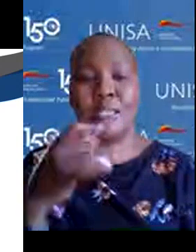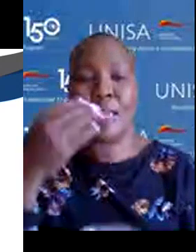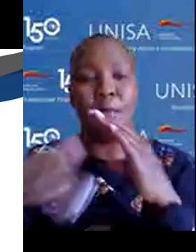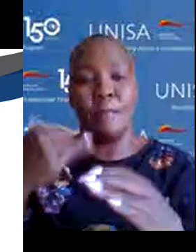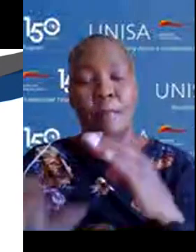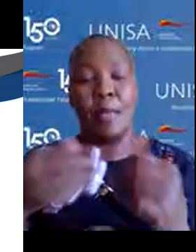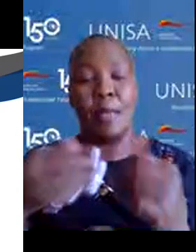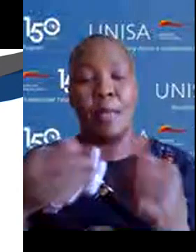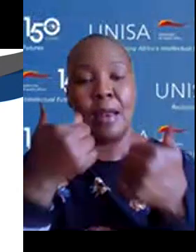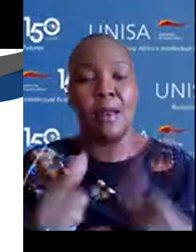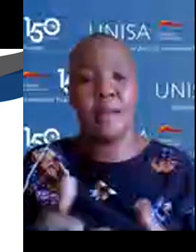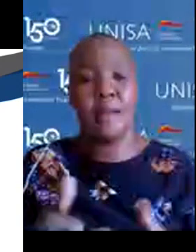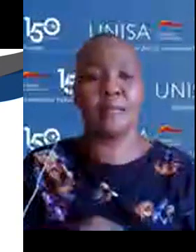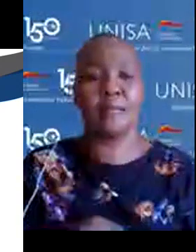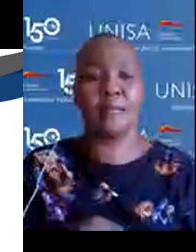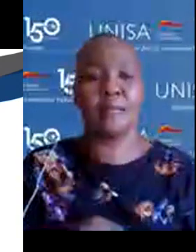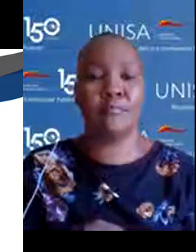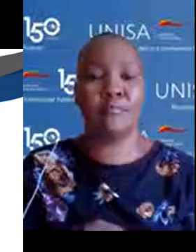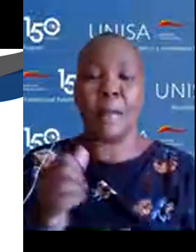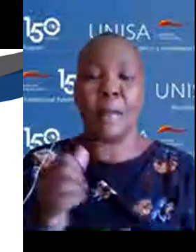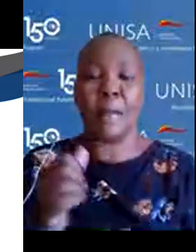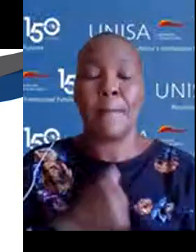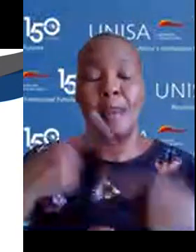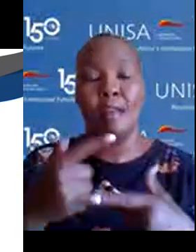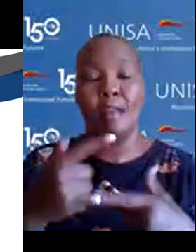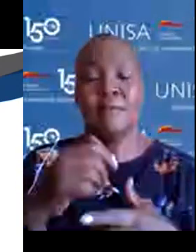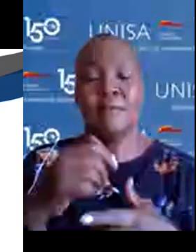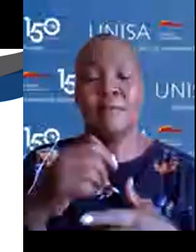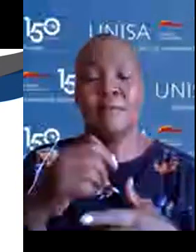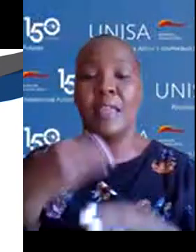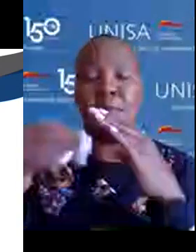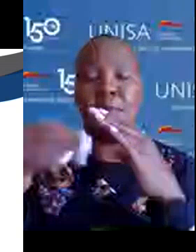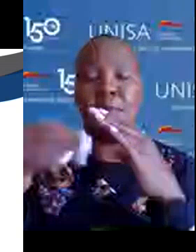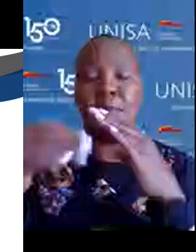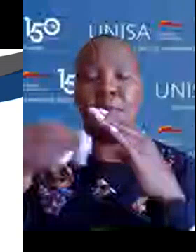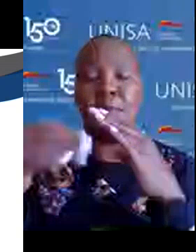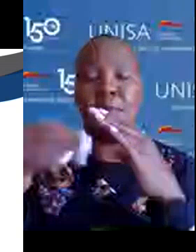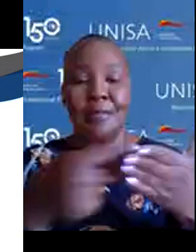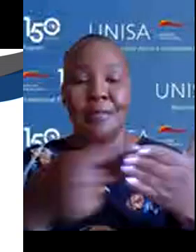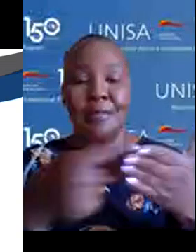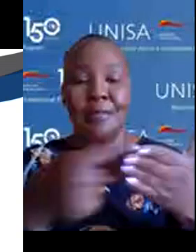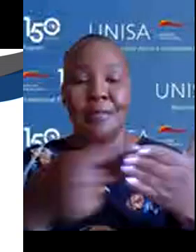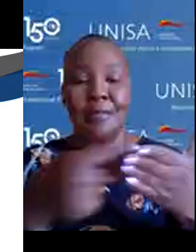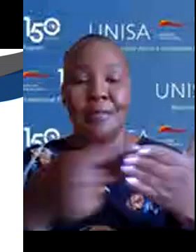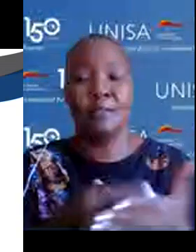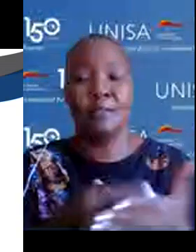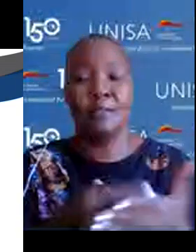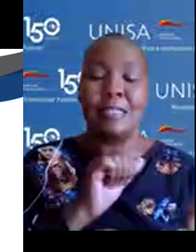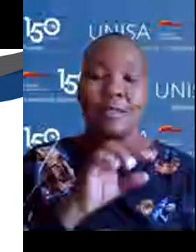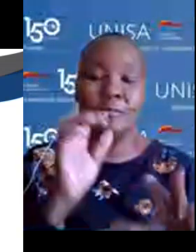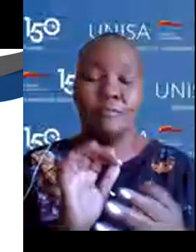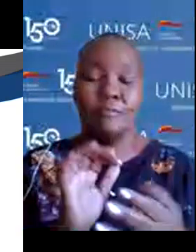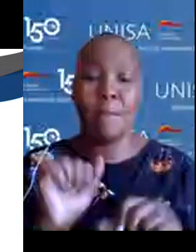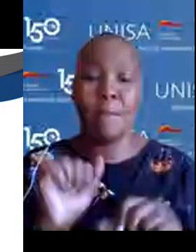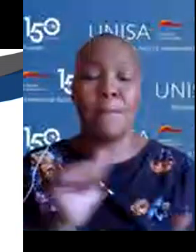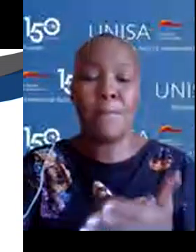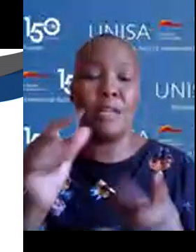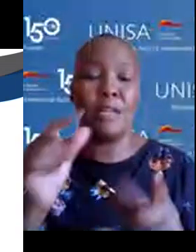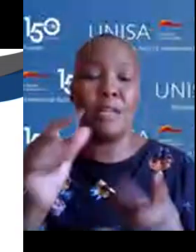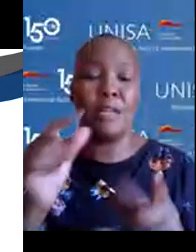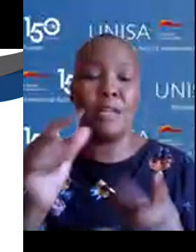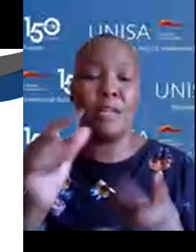email address. Type in your password for my UNISA. And then you will be noticed at the top, your initials